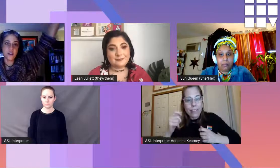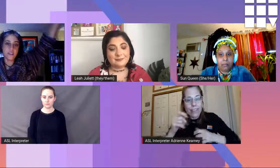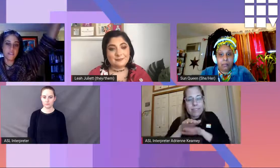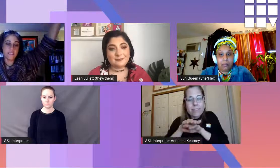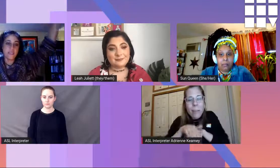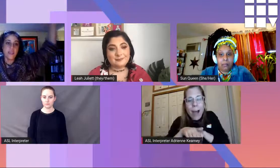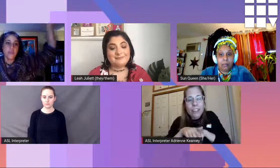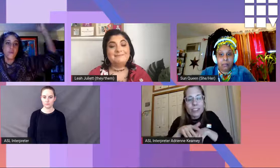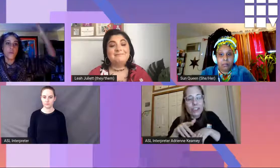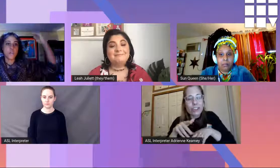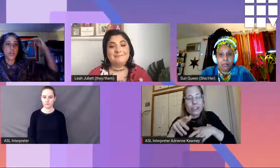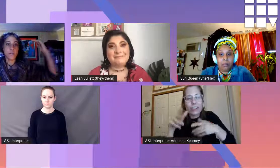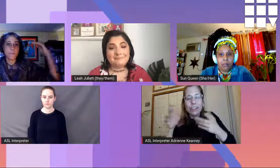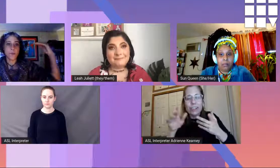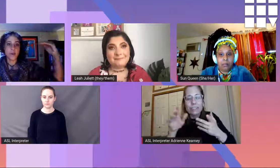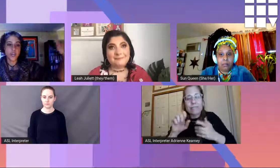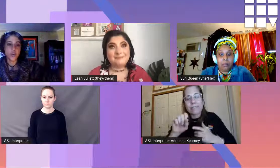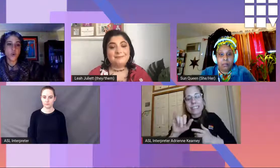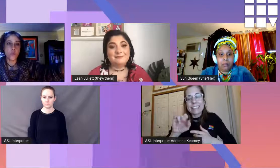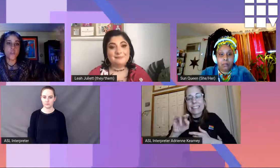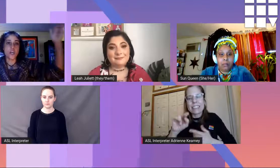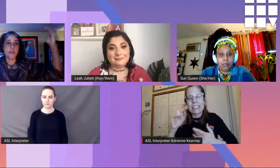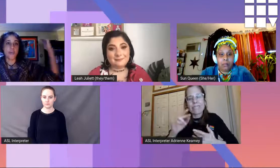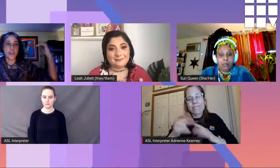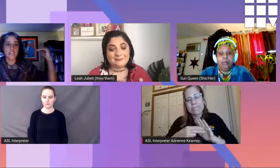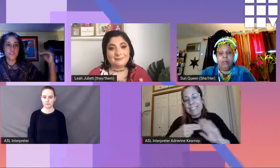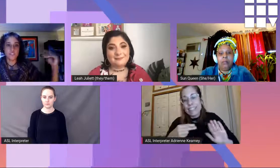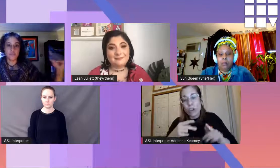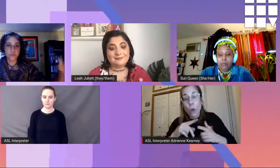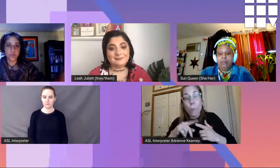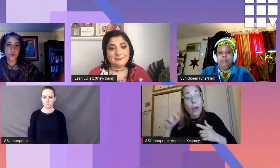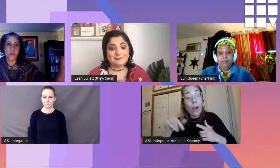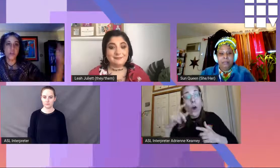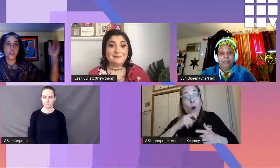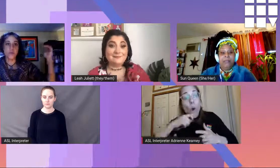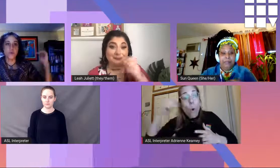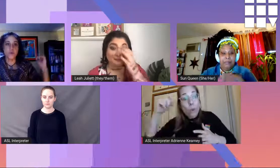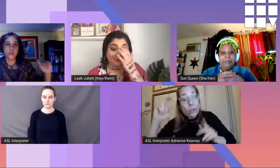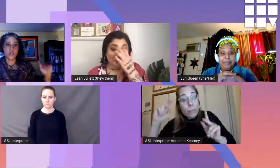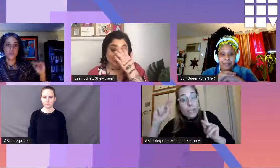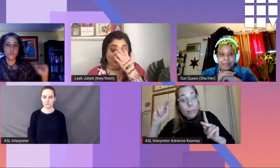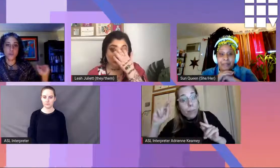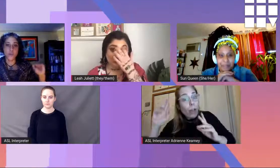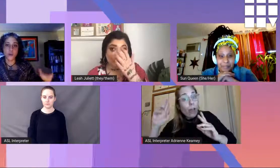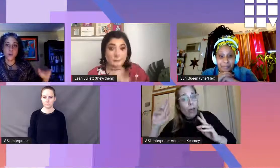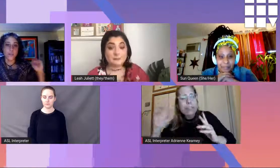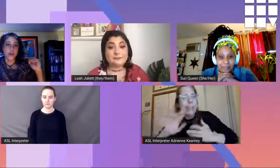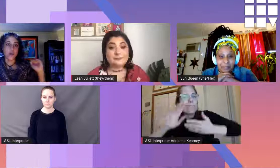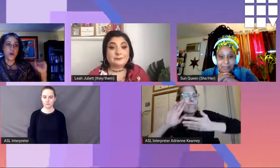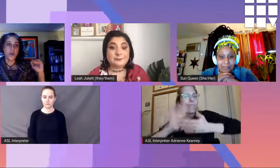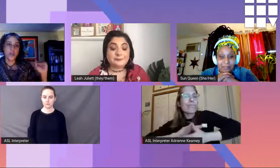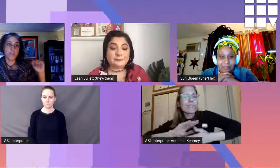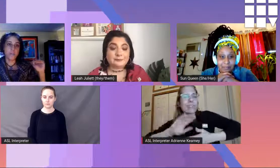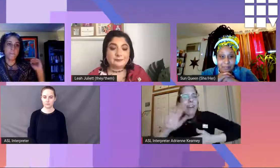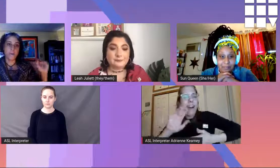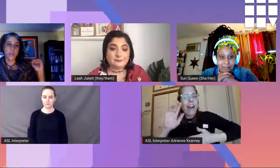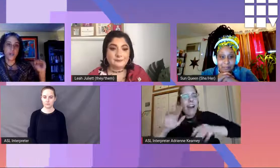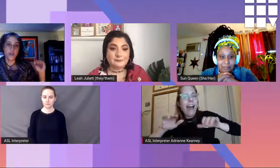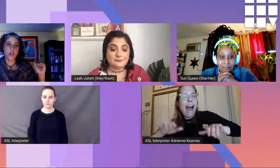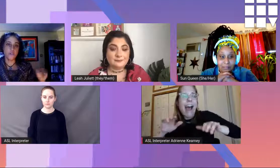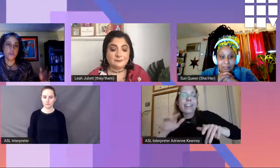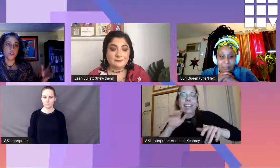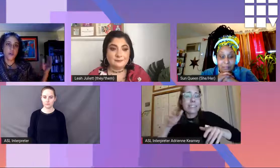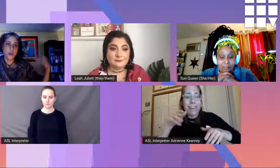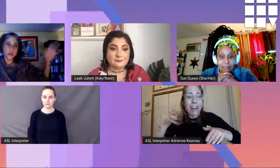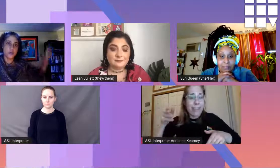not there. When we talk about burnout, when we talk about activist burnout, when we talk about organizer burnout, a whole lot of that